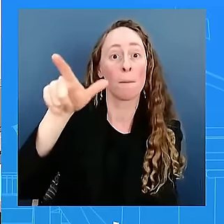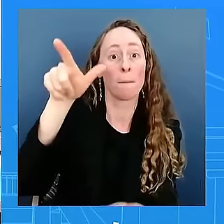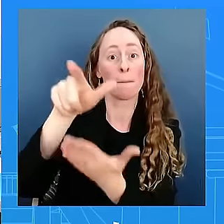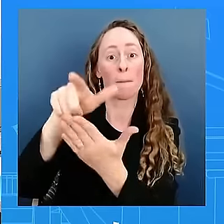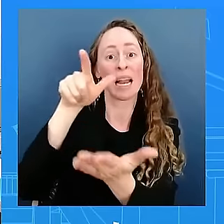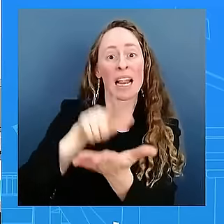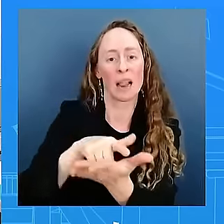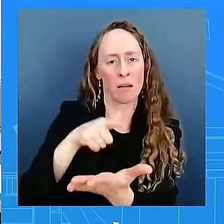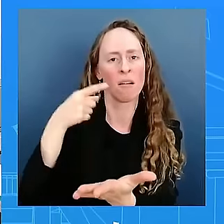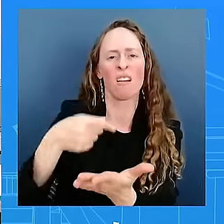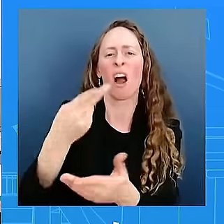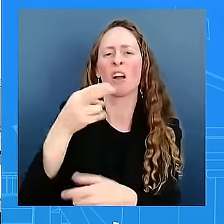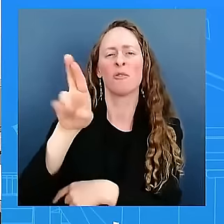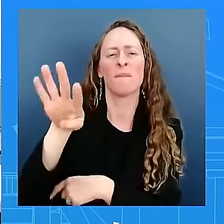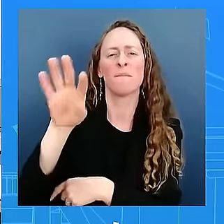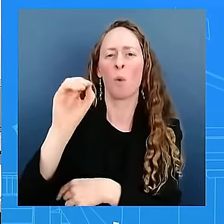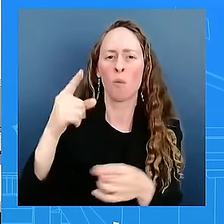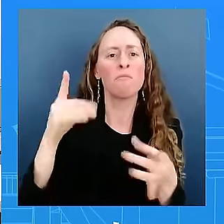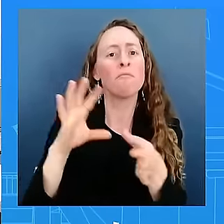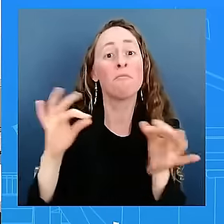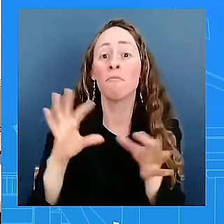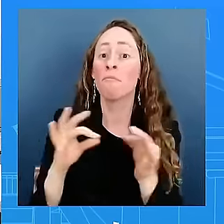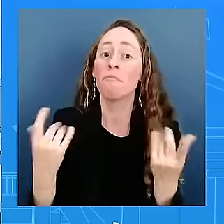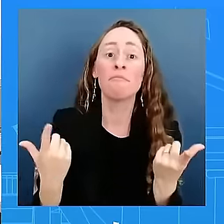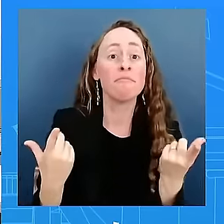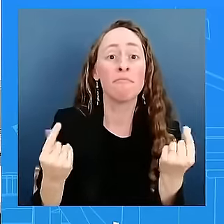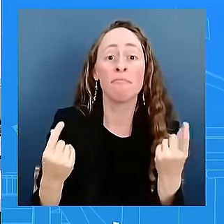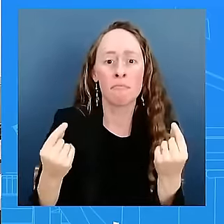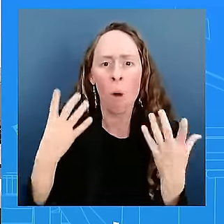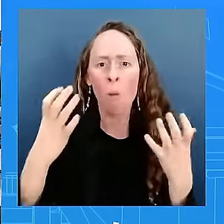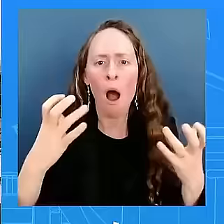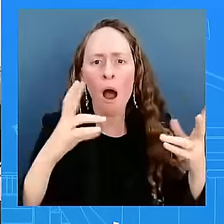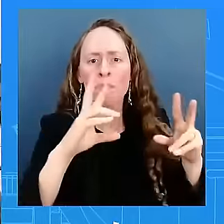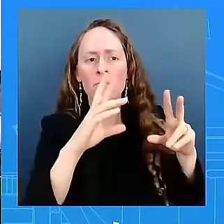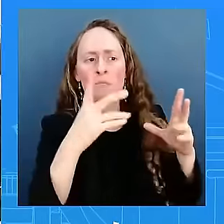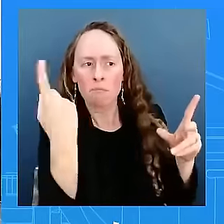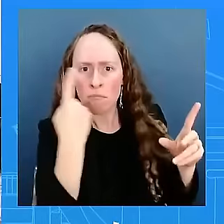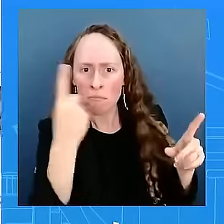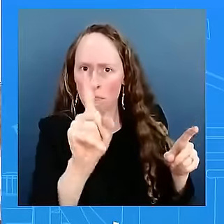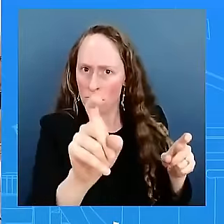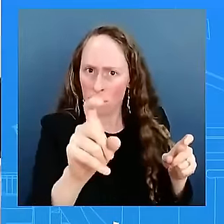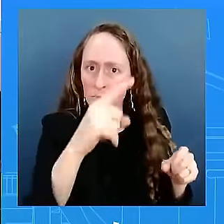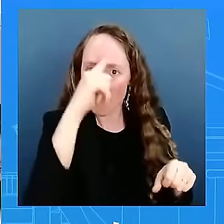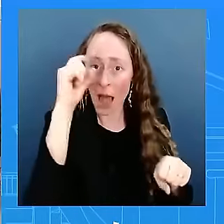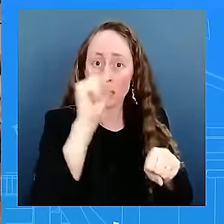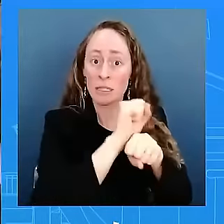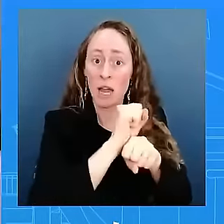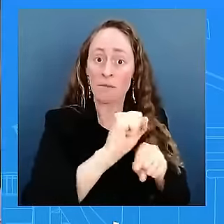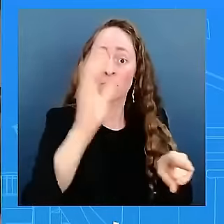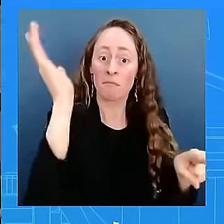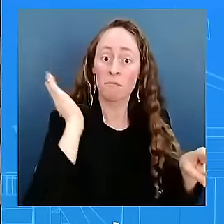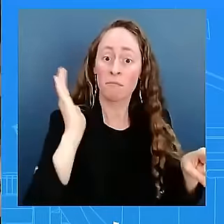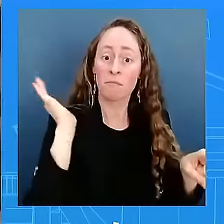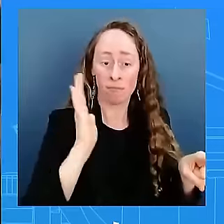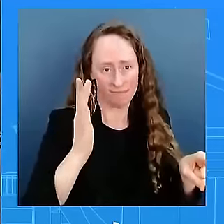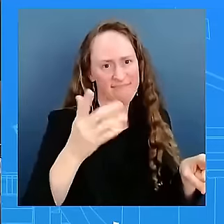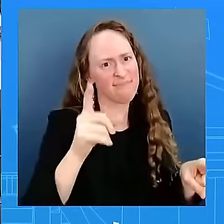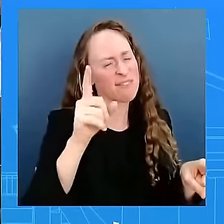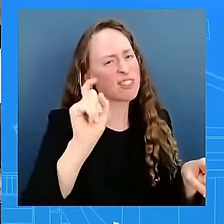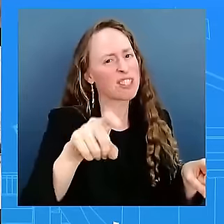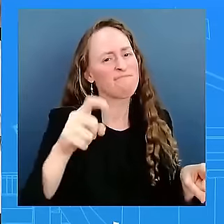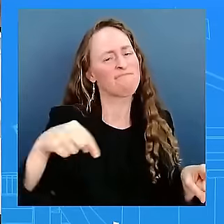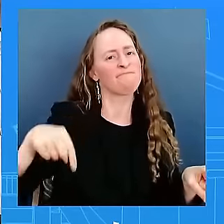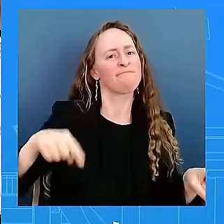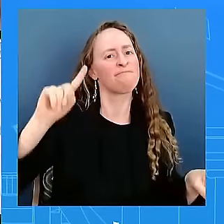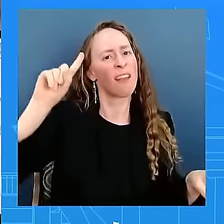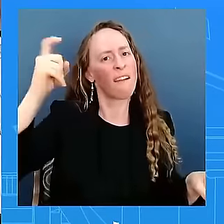African Americans. She took up that mantle from Congressman the late John Conyers, and after